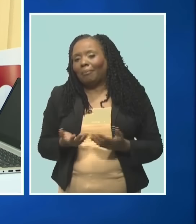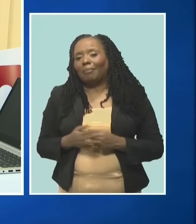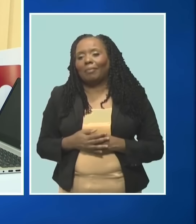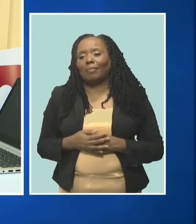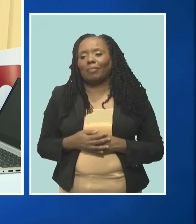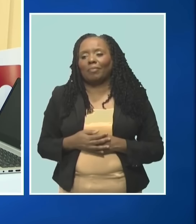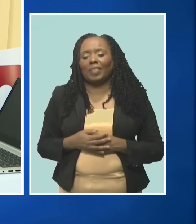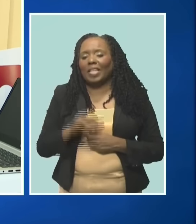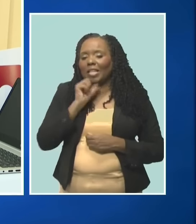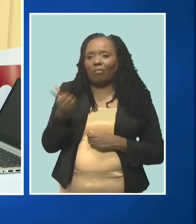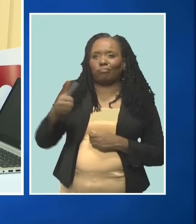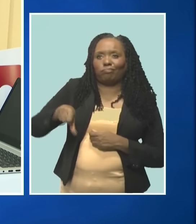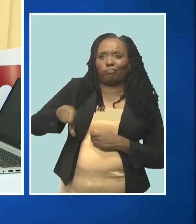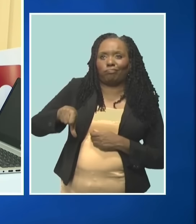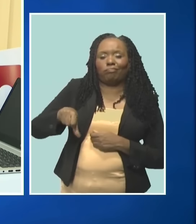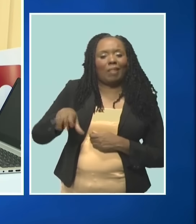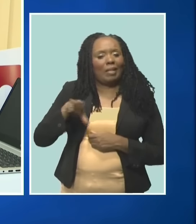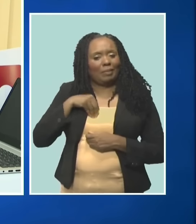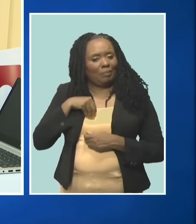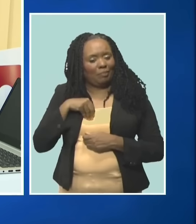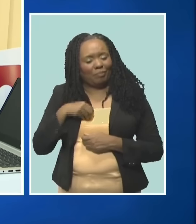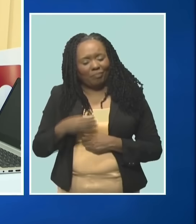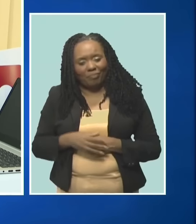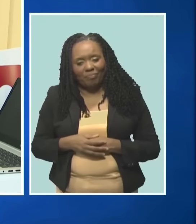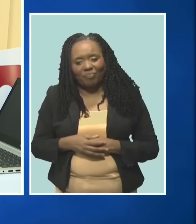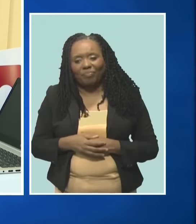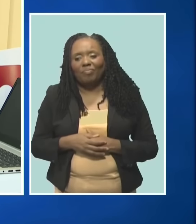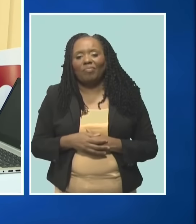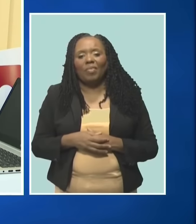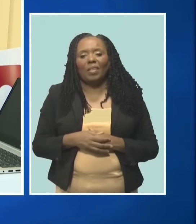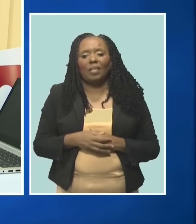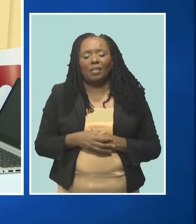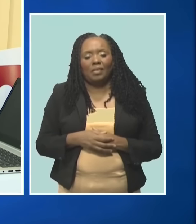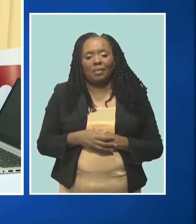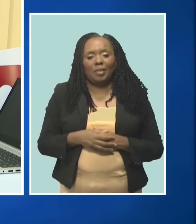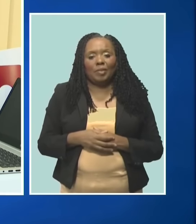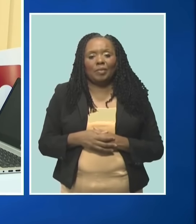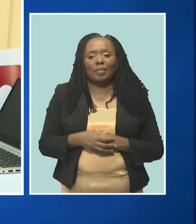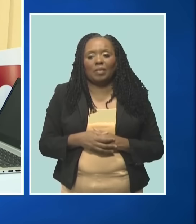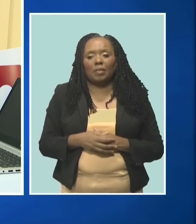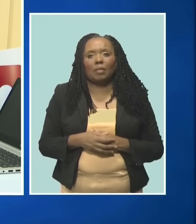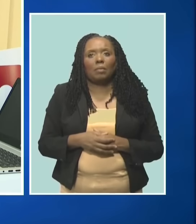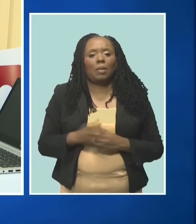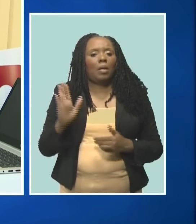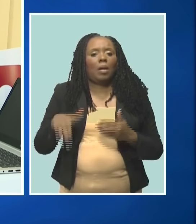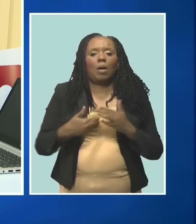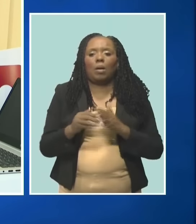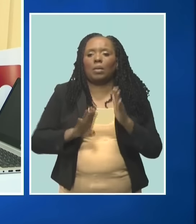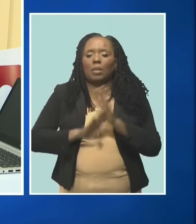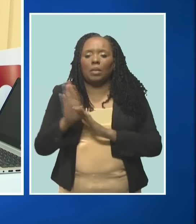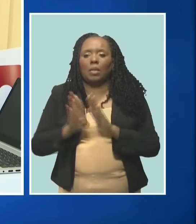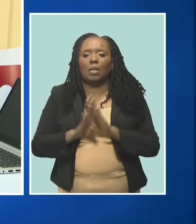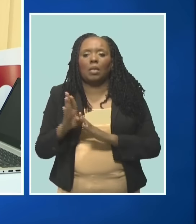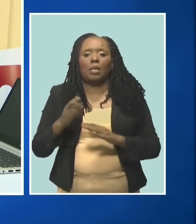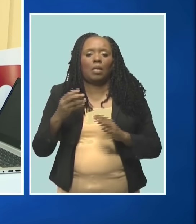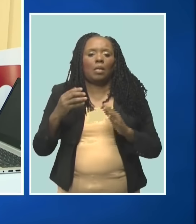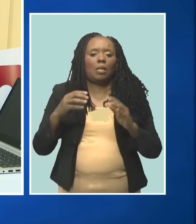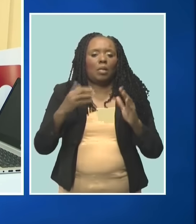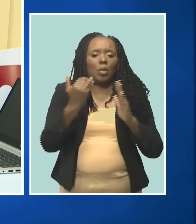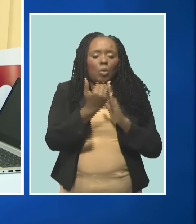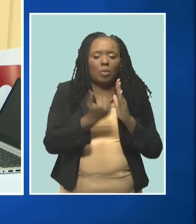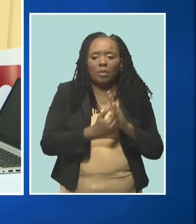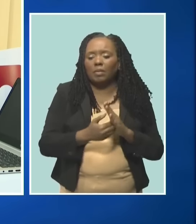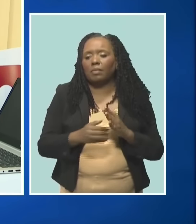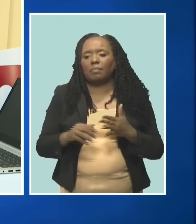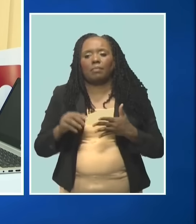the various dynamic, not only traditional, but the dynamic emerging courses like electric vehicles,